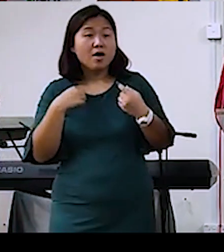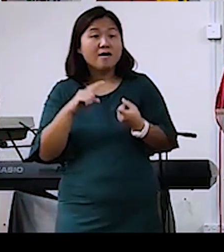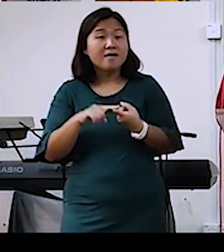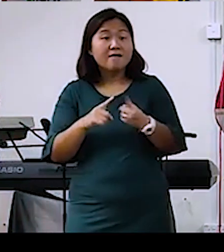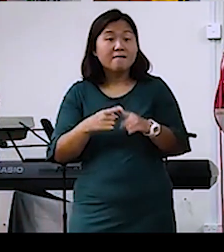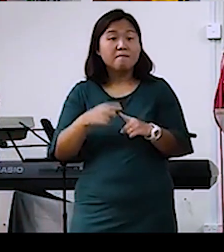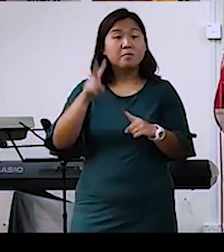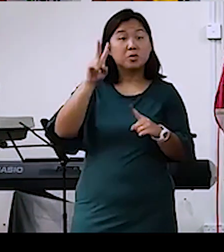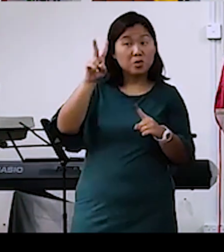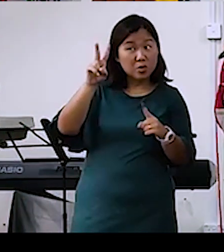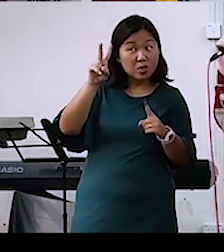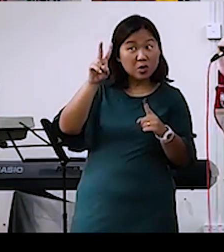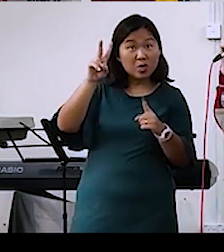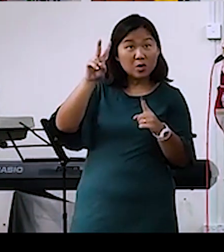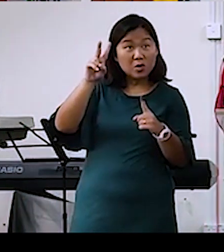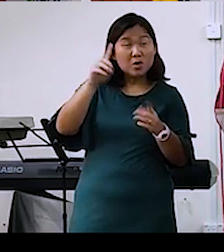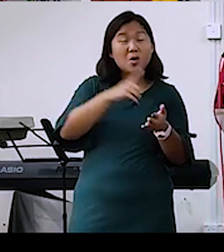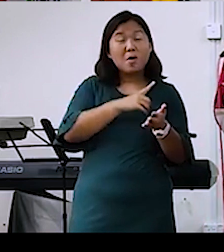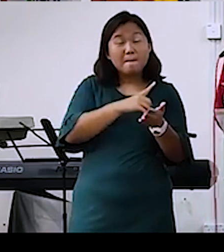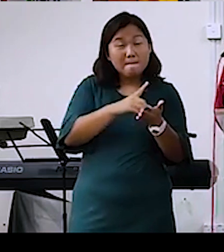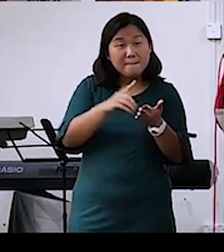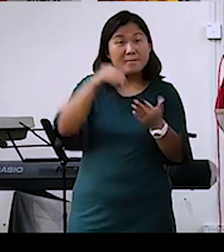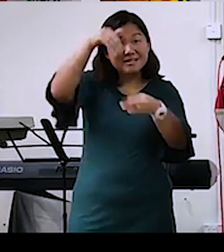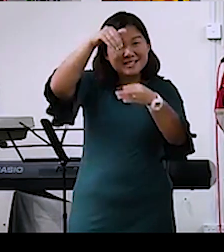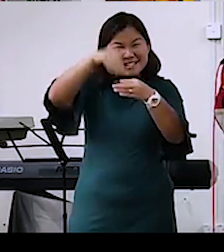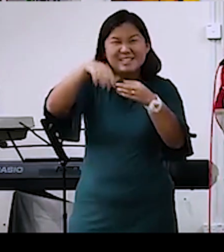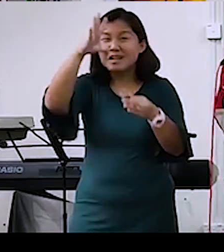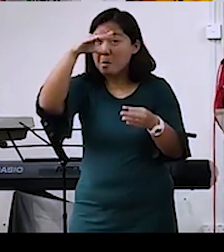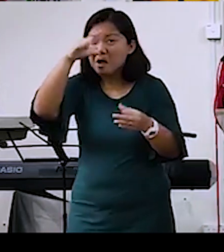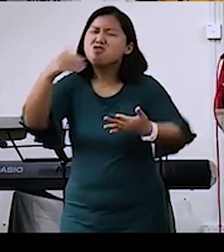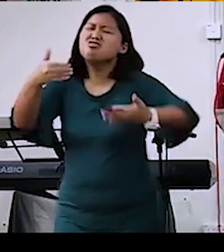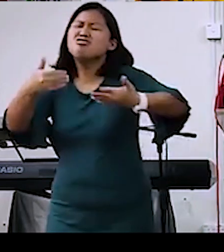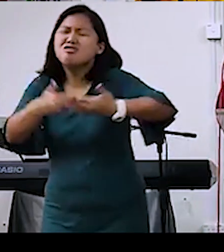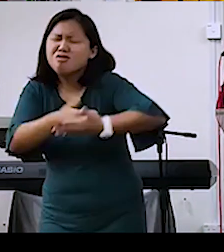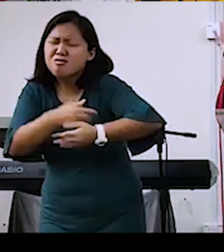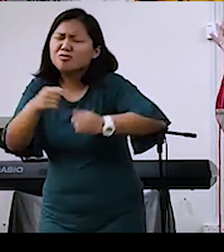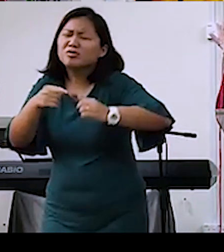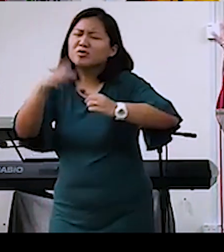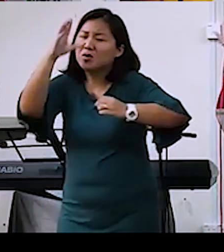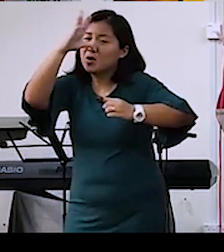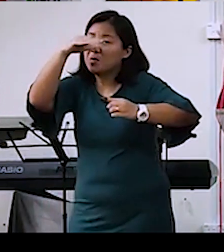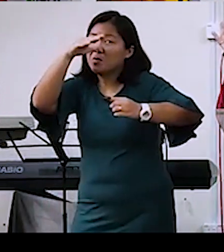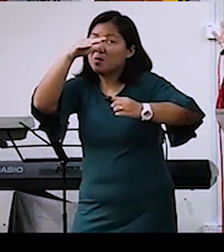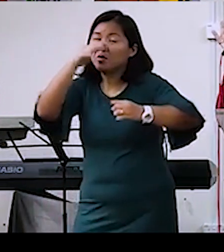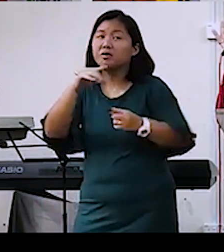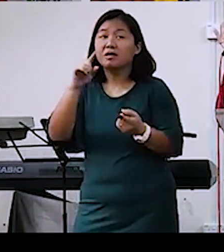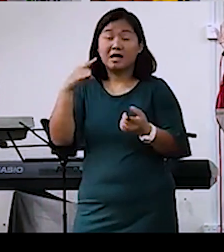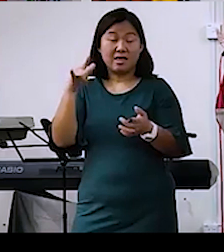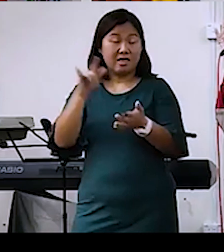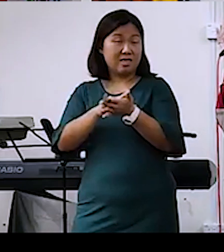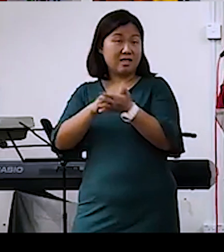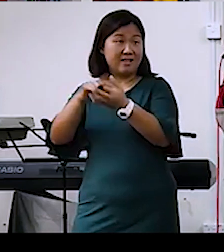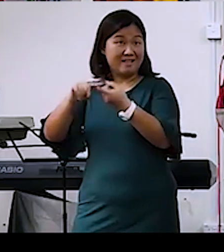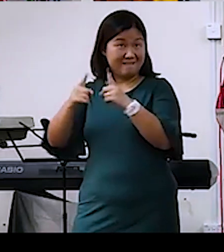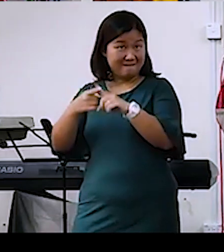is 2 months in Malacca. She's a newbie in town, the new girl in the block. You know, so we have a mutual friend, and that friend of mine,